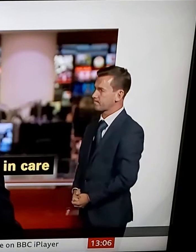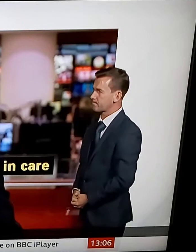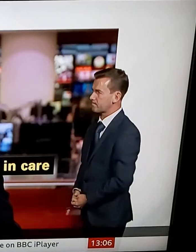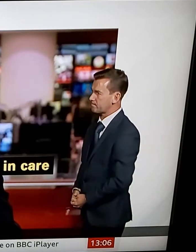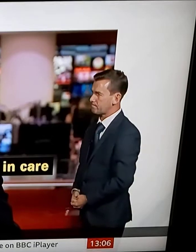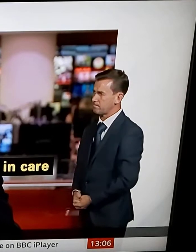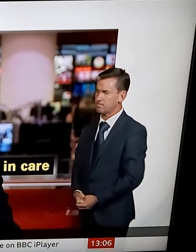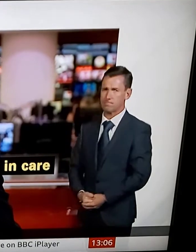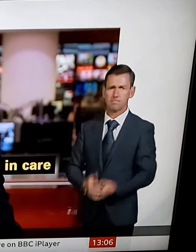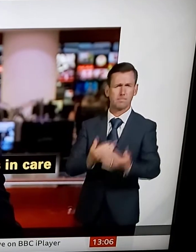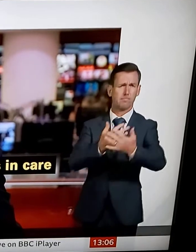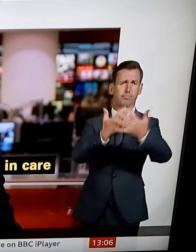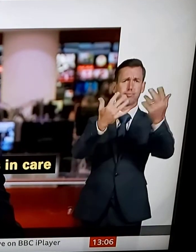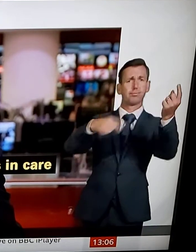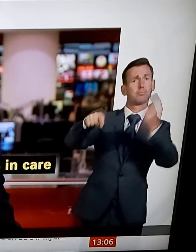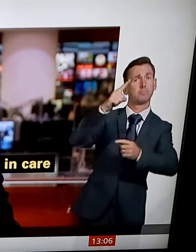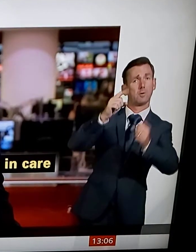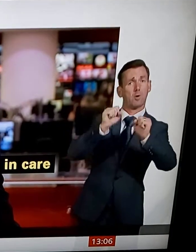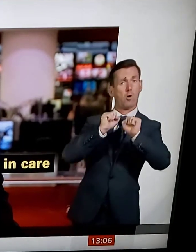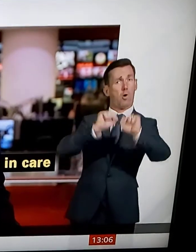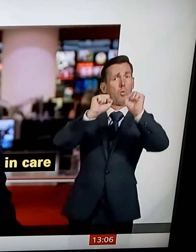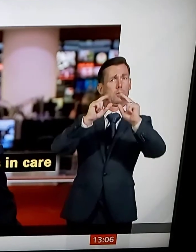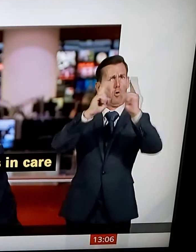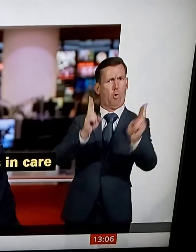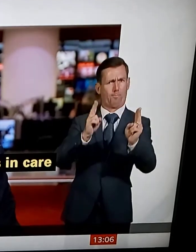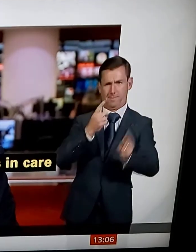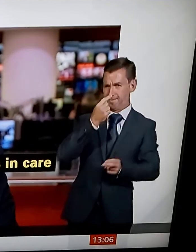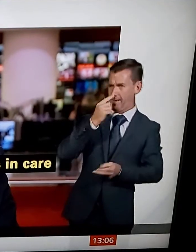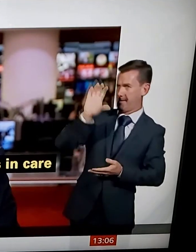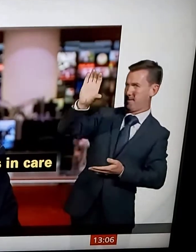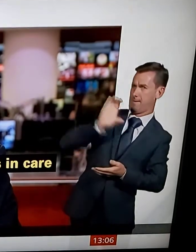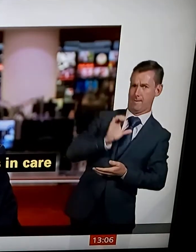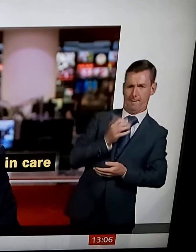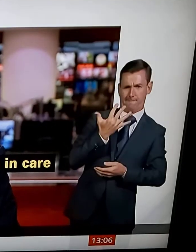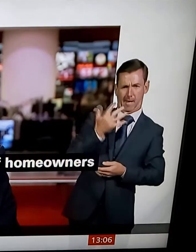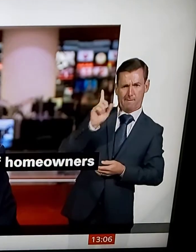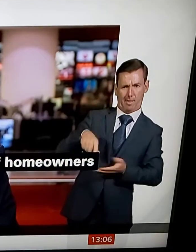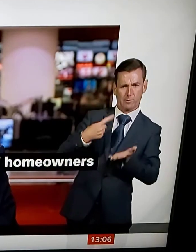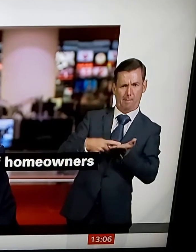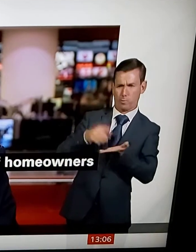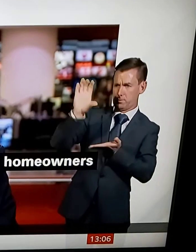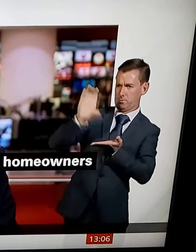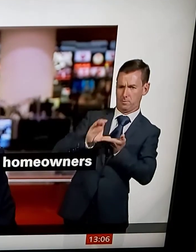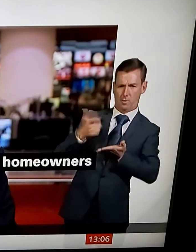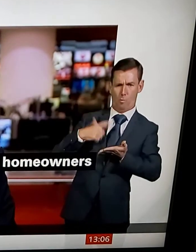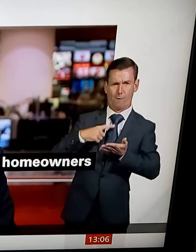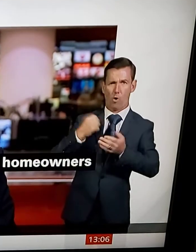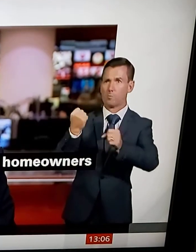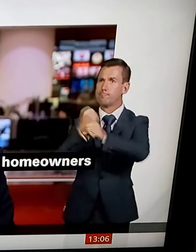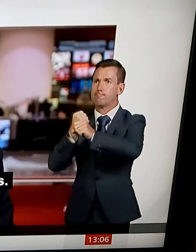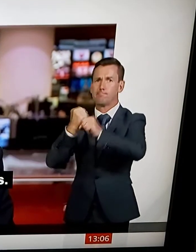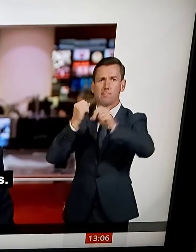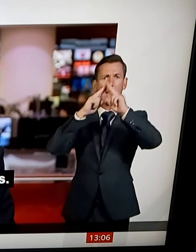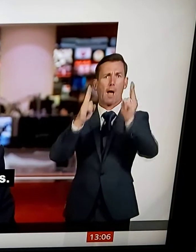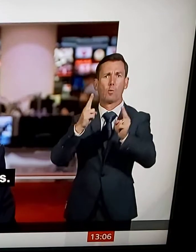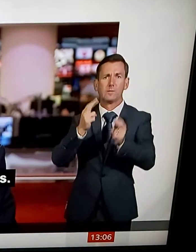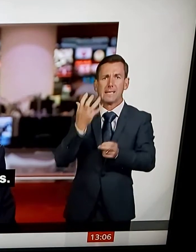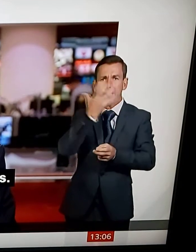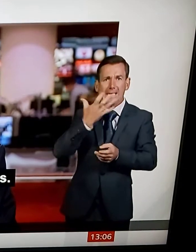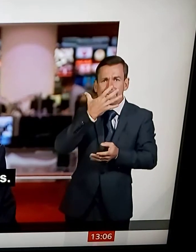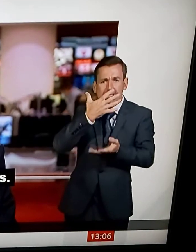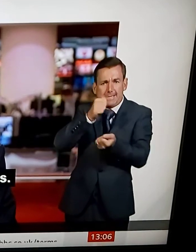0.4 million homes, but that compares to 25 million homes with poor insulation that are going need